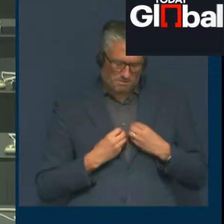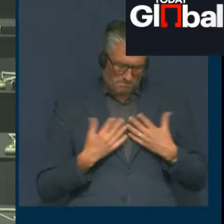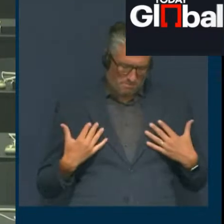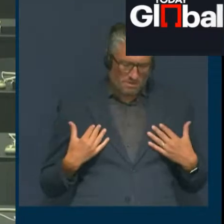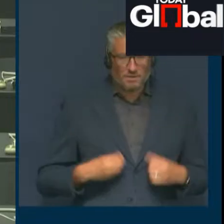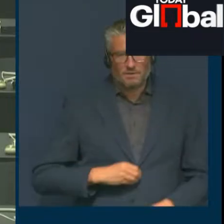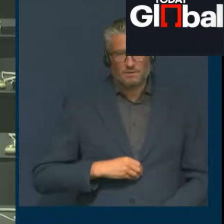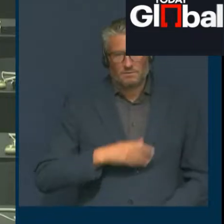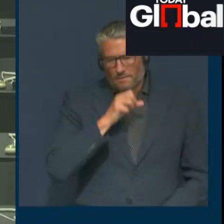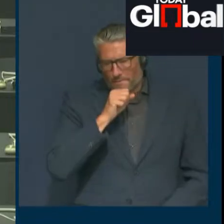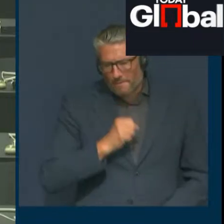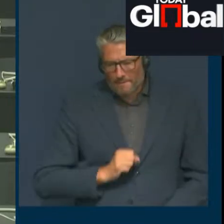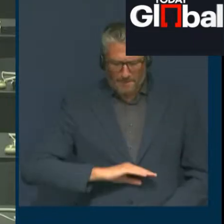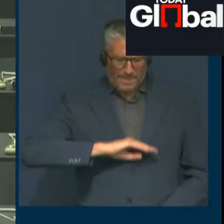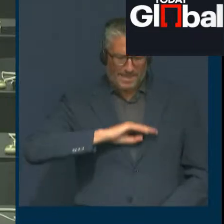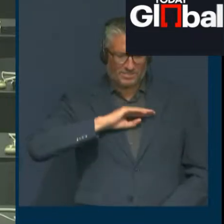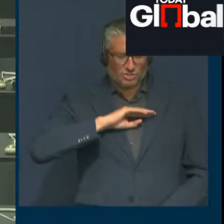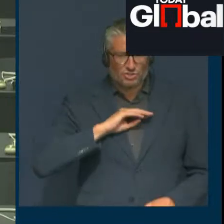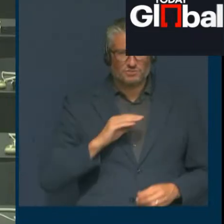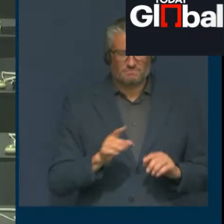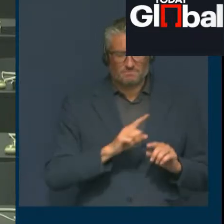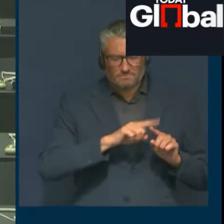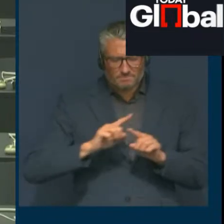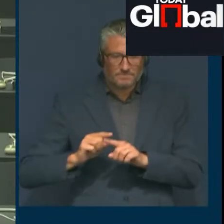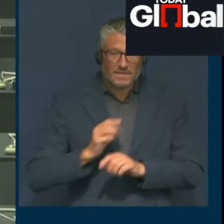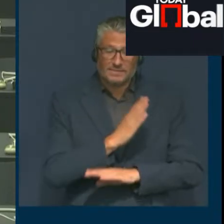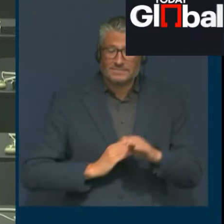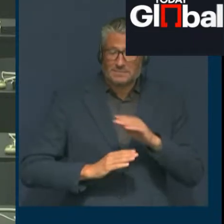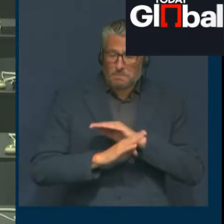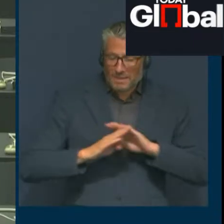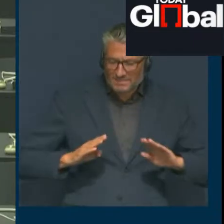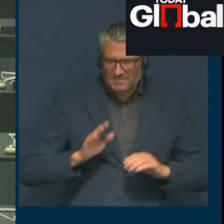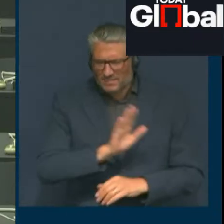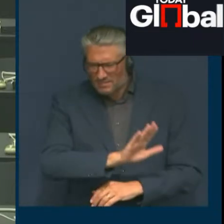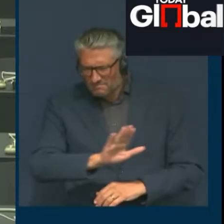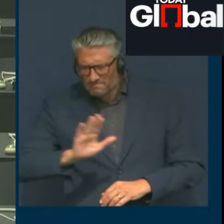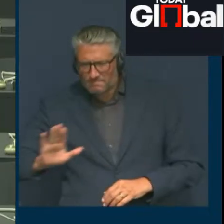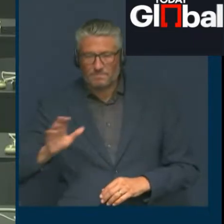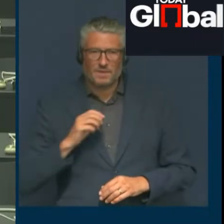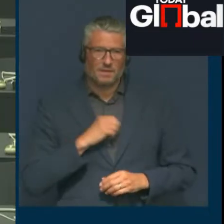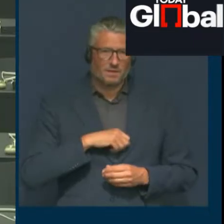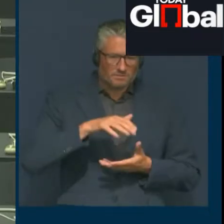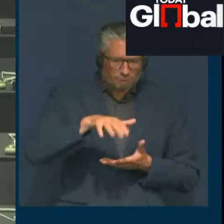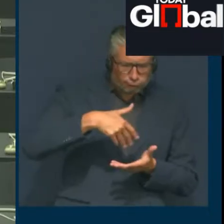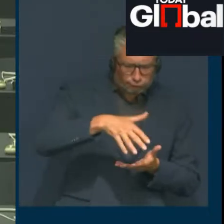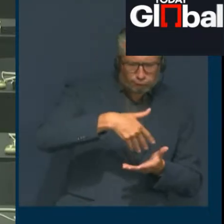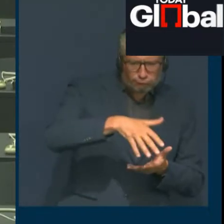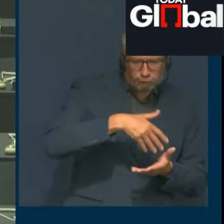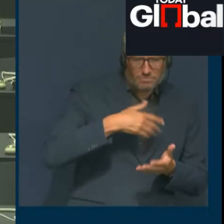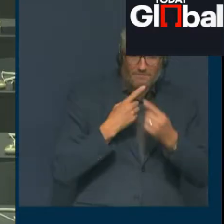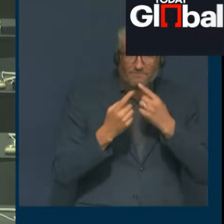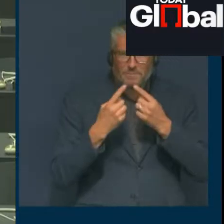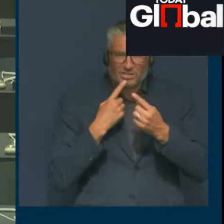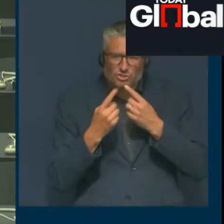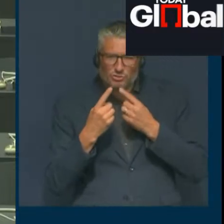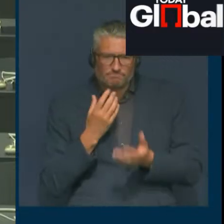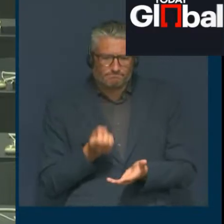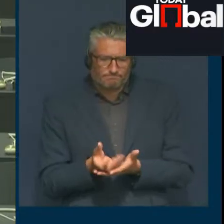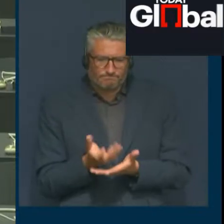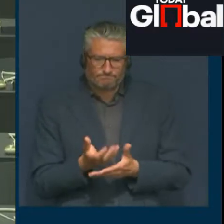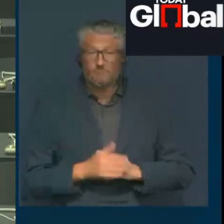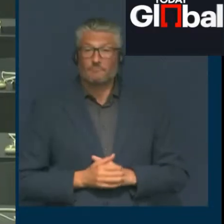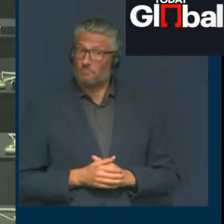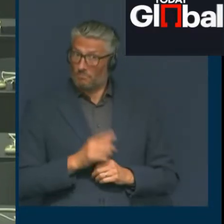difficulties related to one's function. This has allowed for the adoption of policies based on proof and